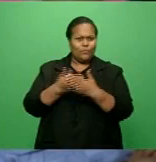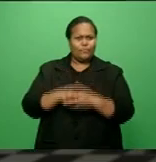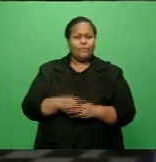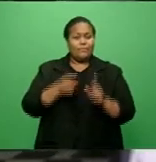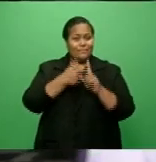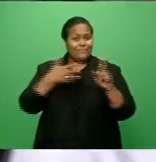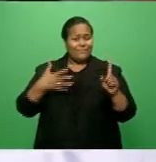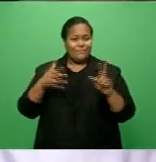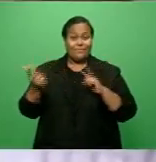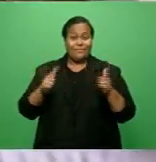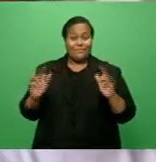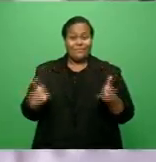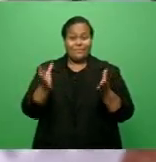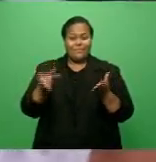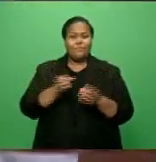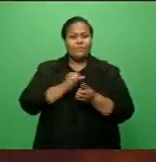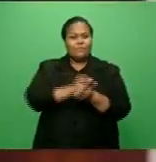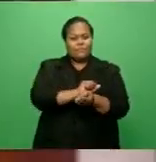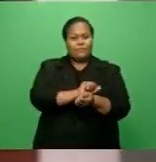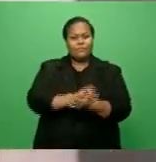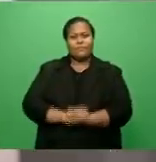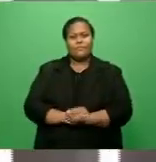player charged.